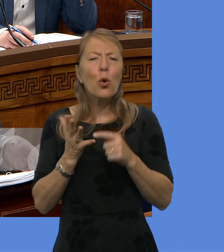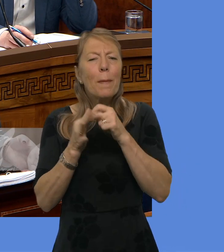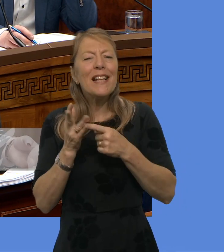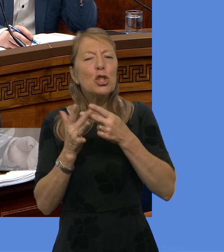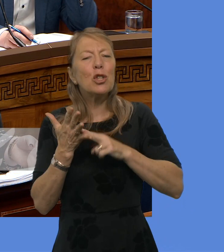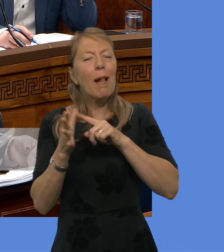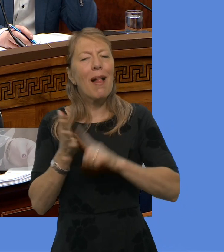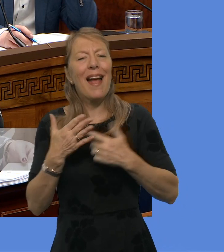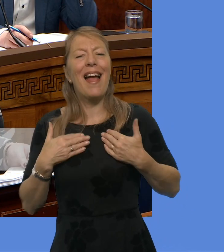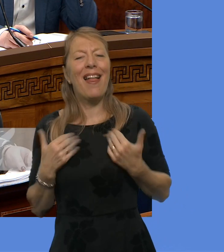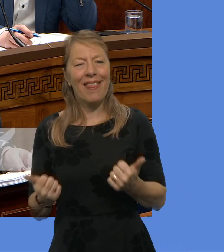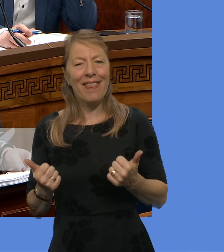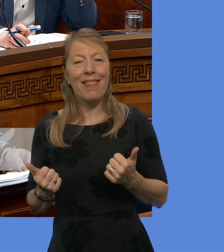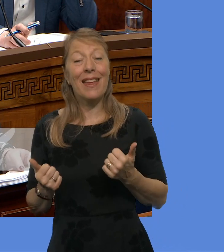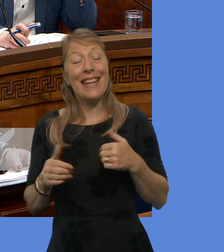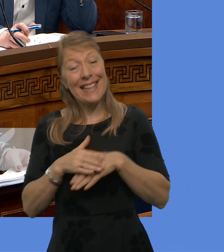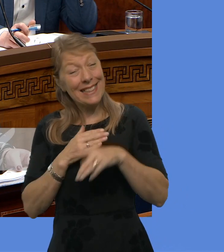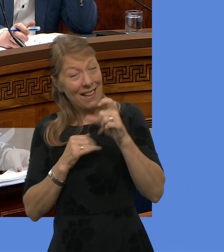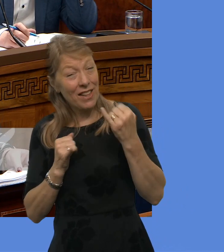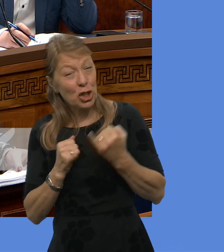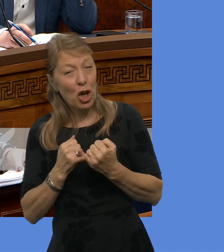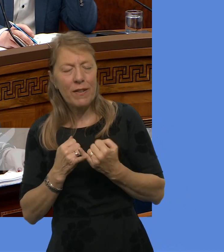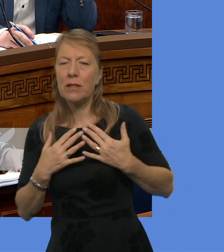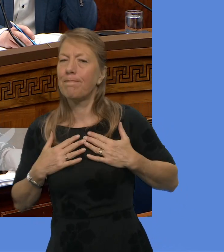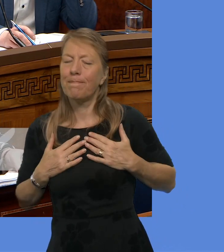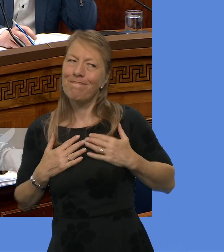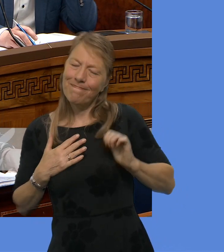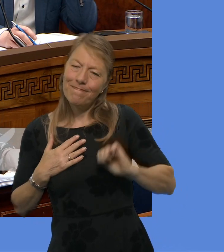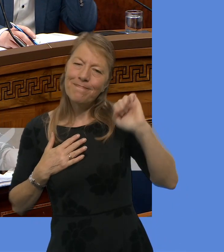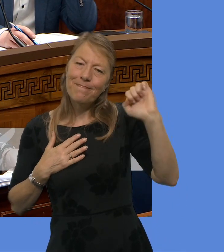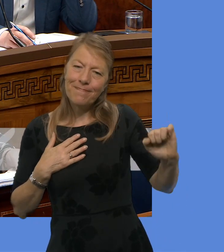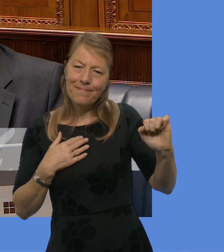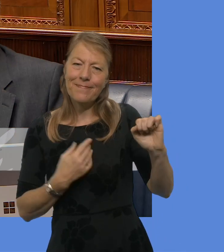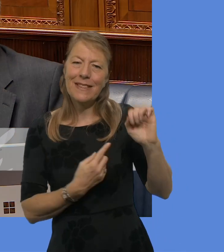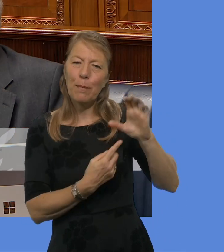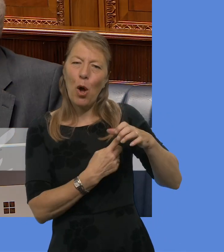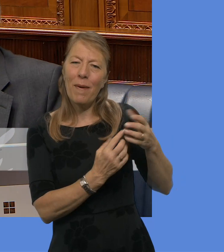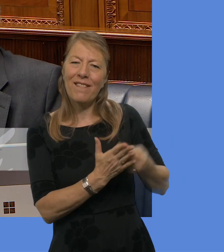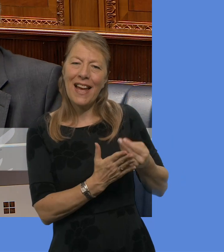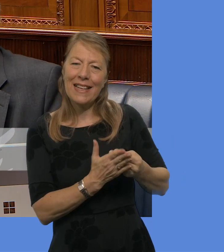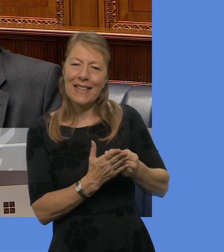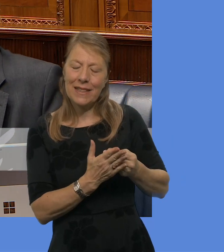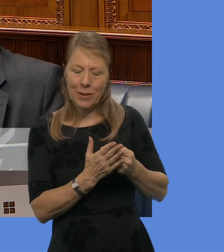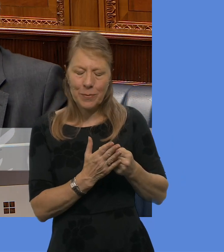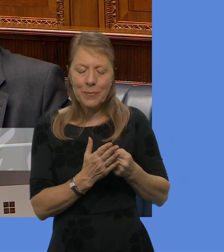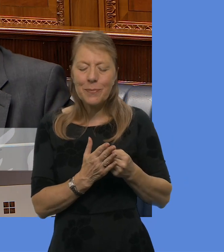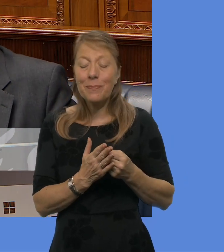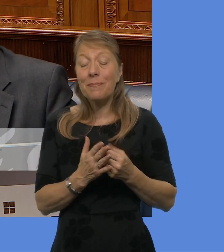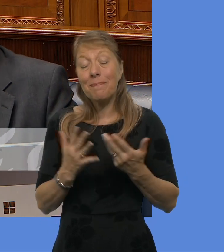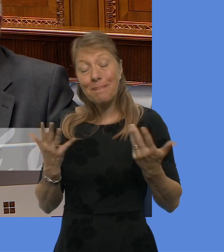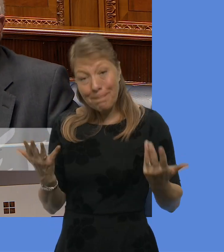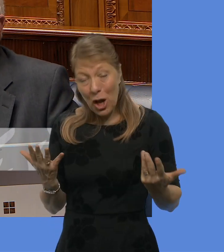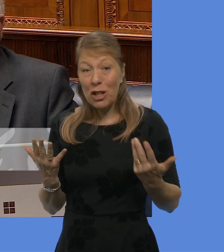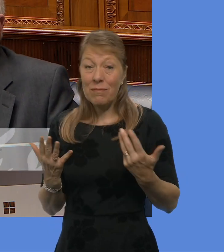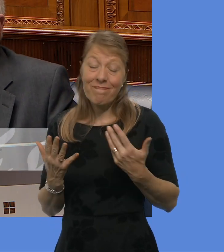so it would not be within my gift to be able to undertake such a review as the member has suggested. However, it has to be said